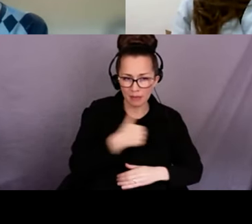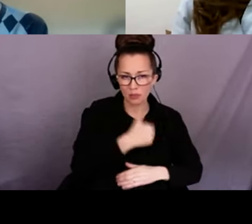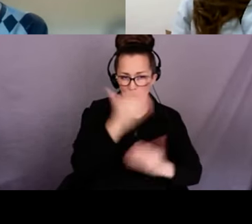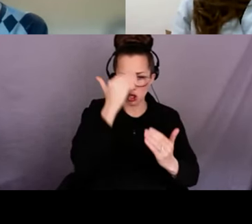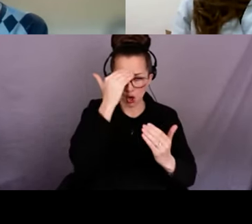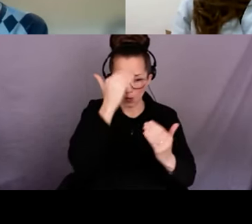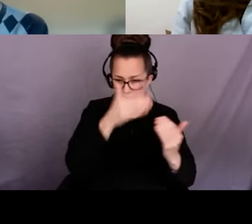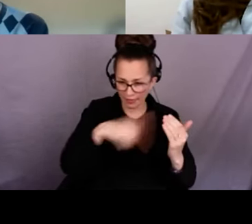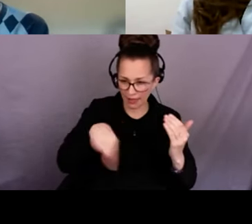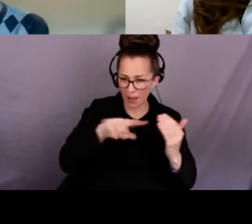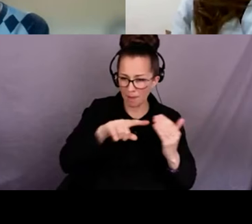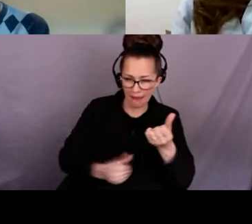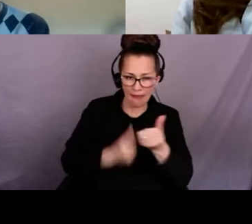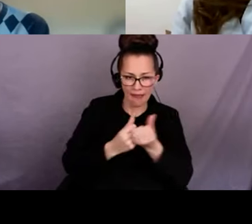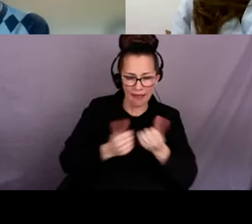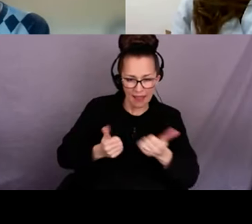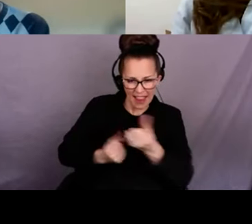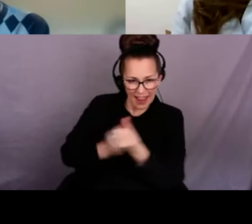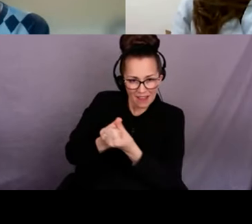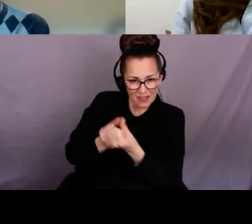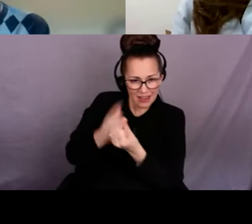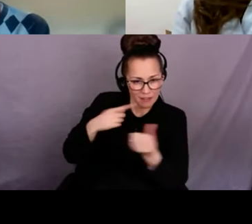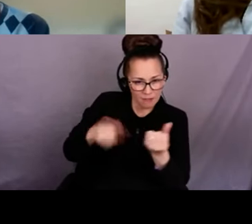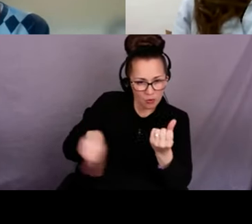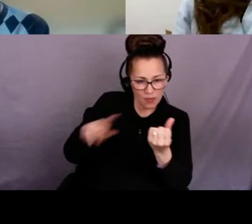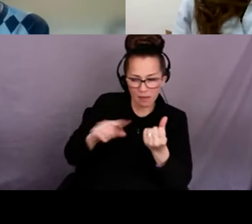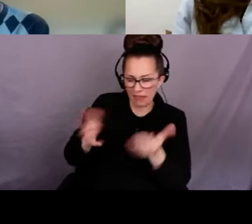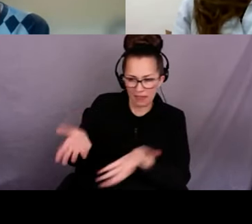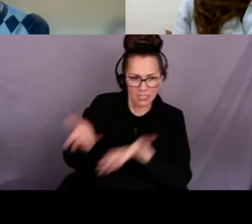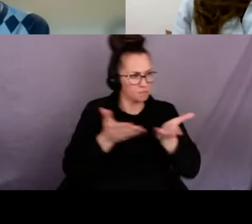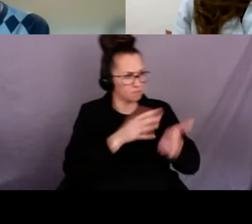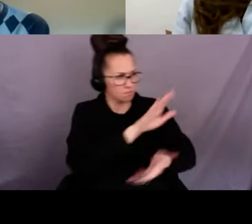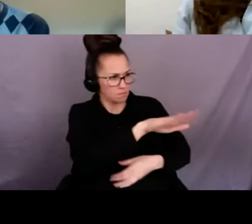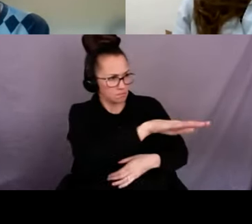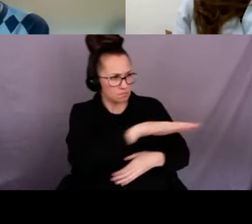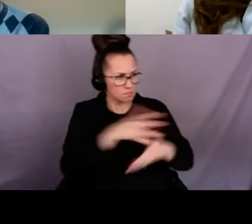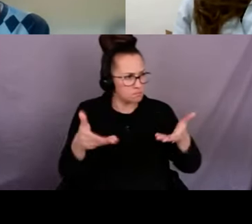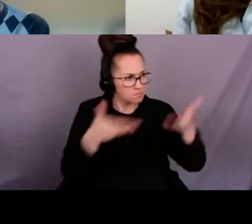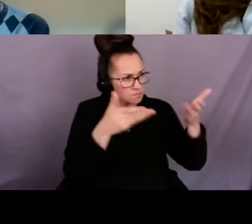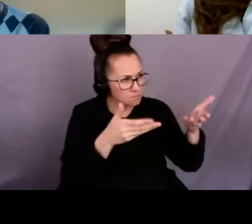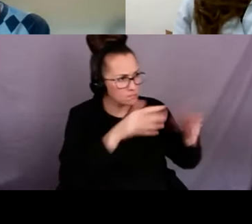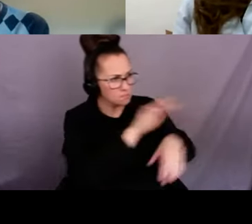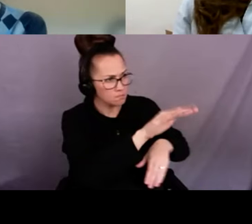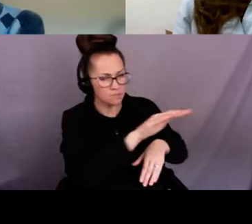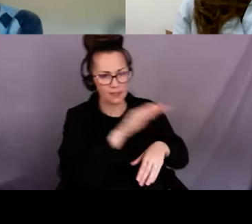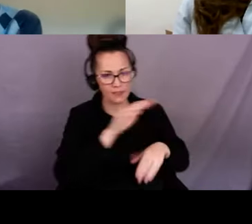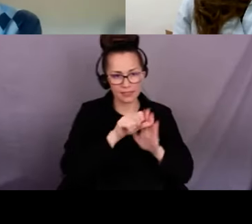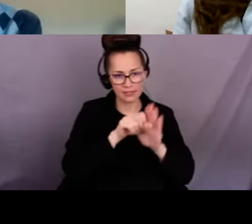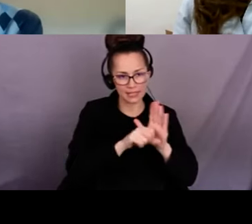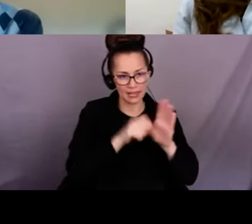advocating for them, and bringing to our attention, and more importantly, to the state's attention, various